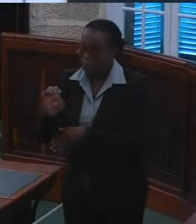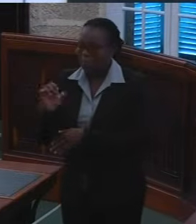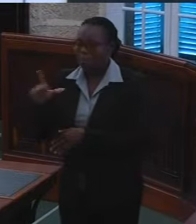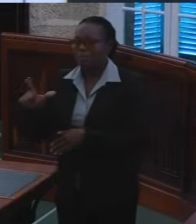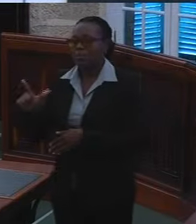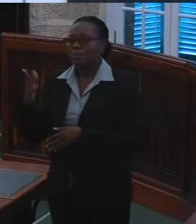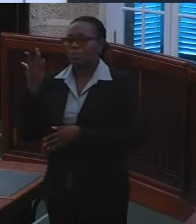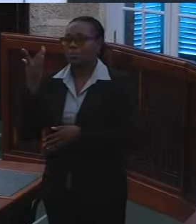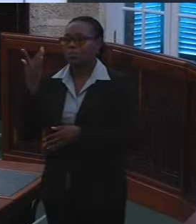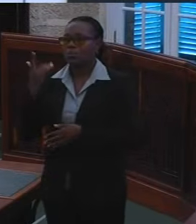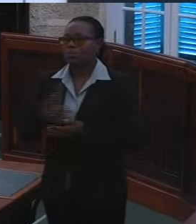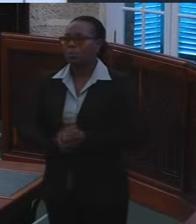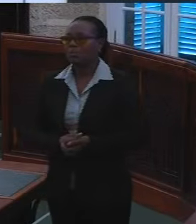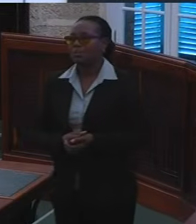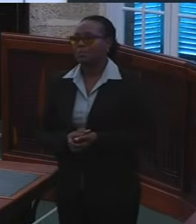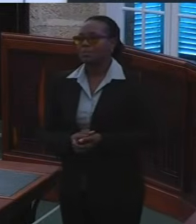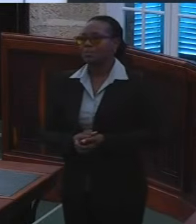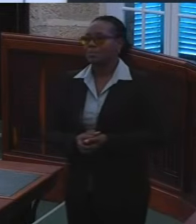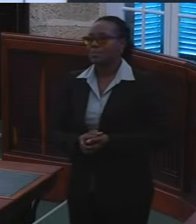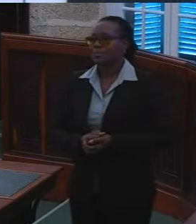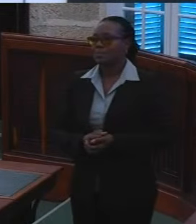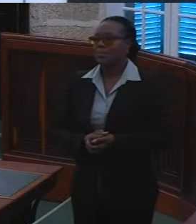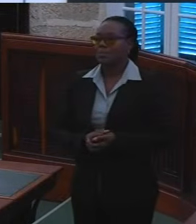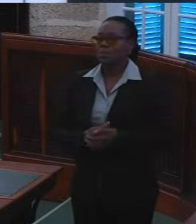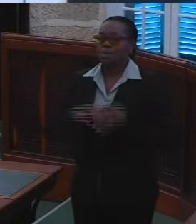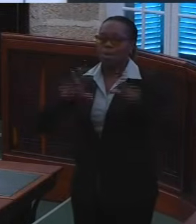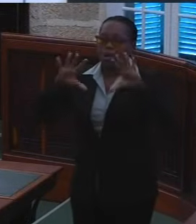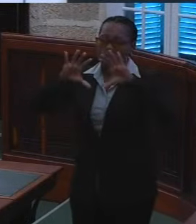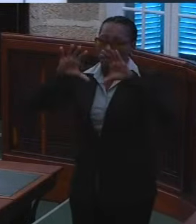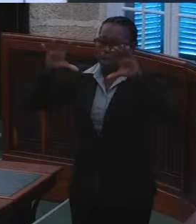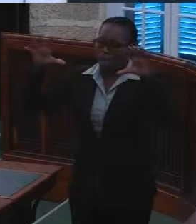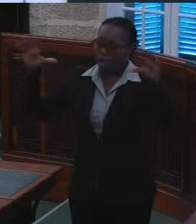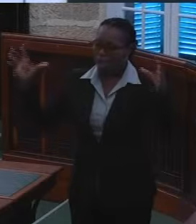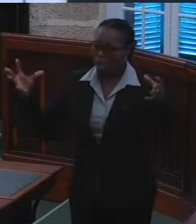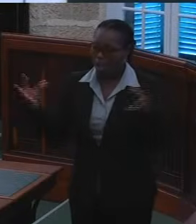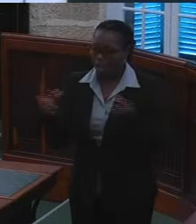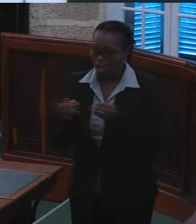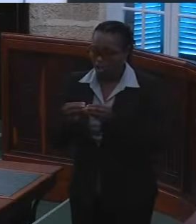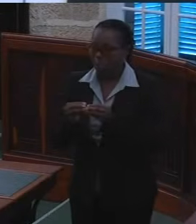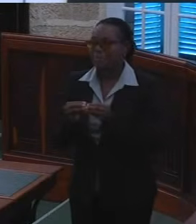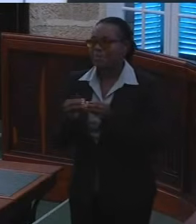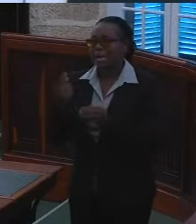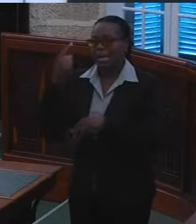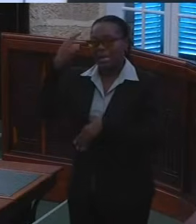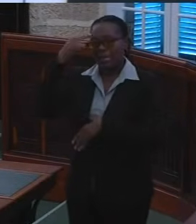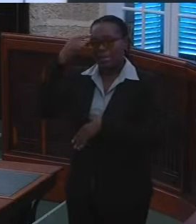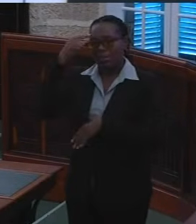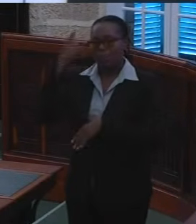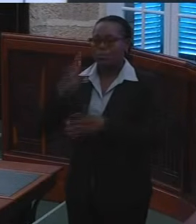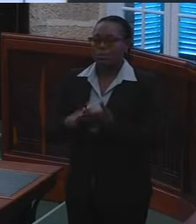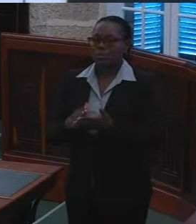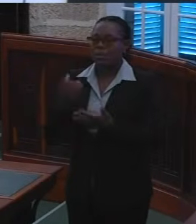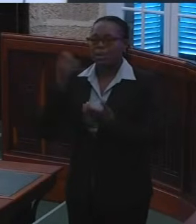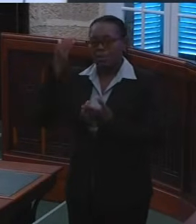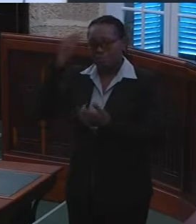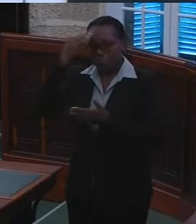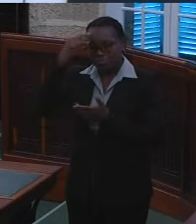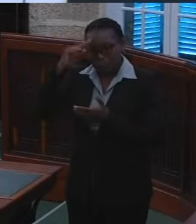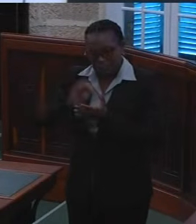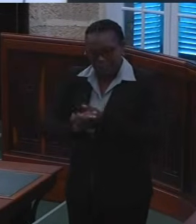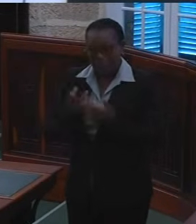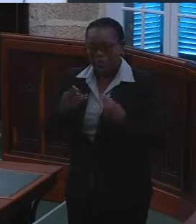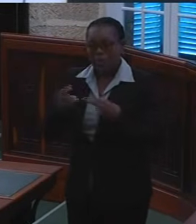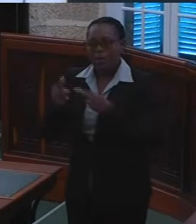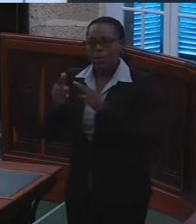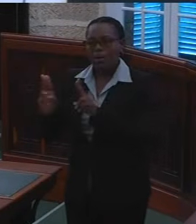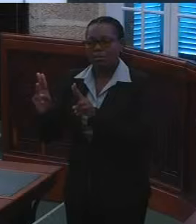complete what I thought was the circle. But I believe, sir, that the Honourable Minister bringing it is